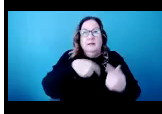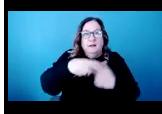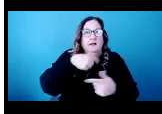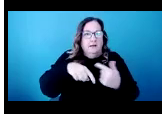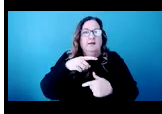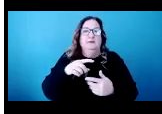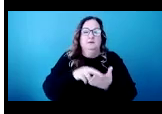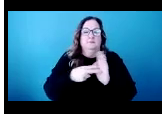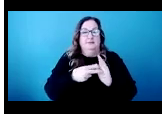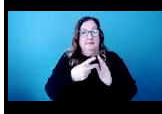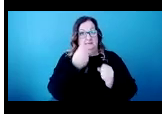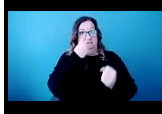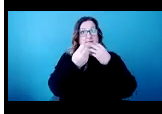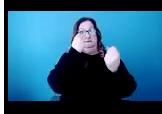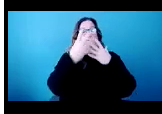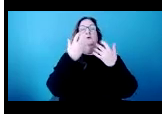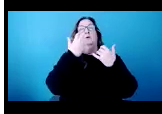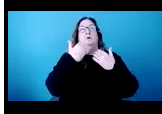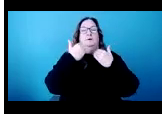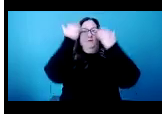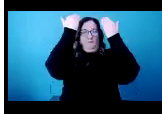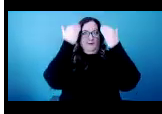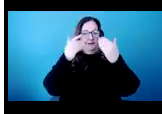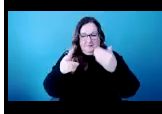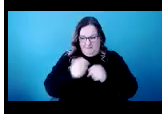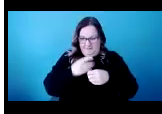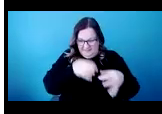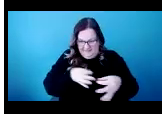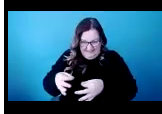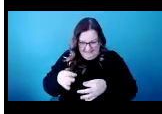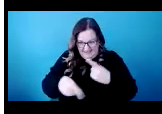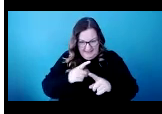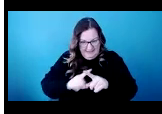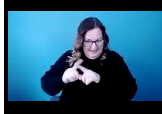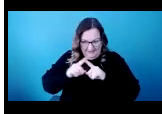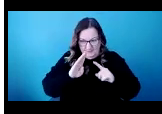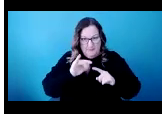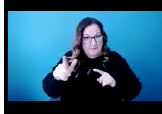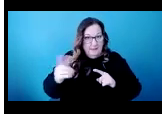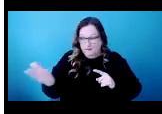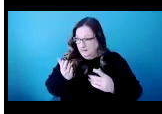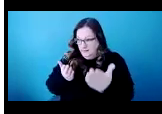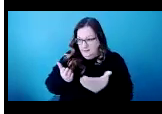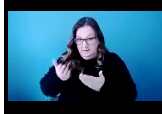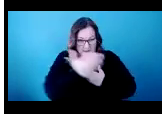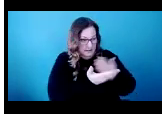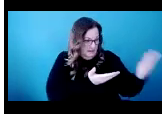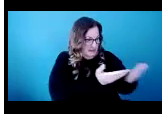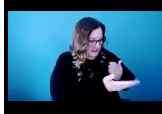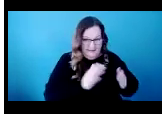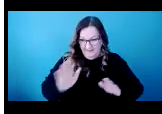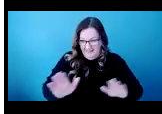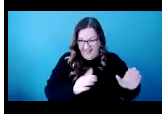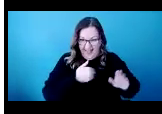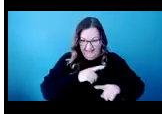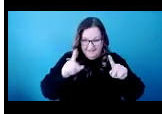information overload because they're trying to make decisions about hundreds of different bills on tons of different policy